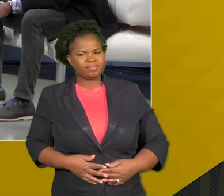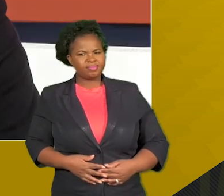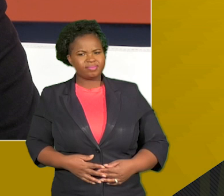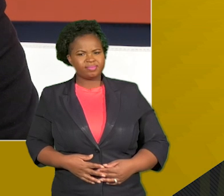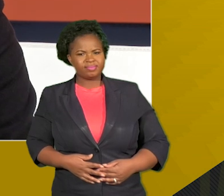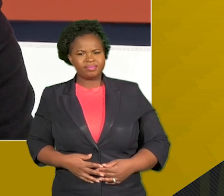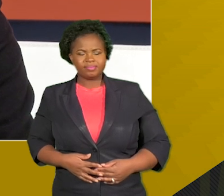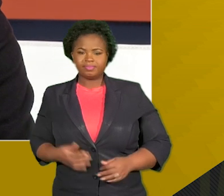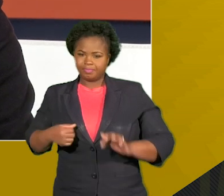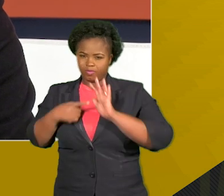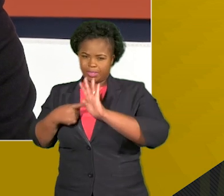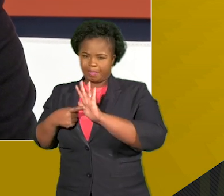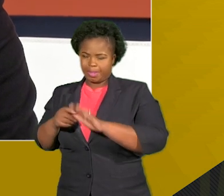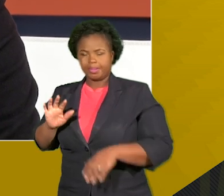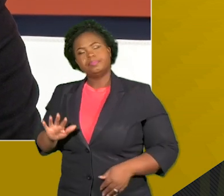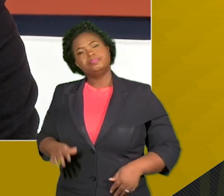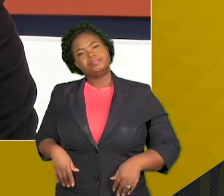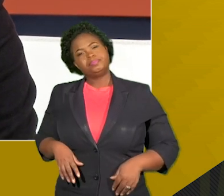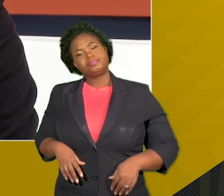maybe I should just make an example